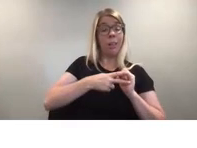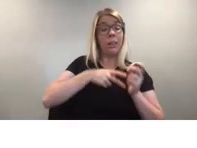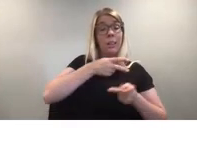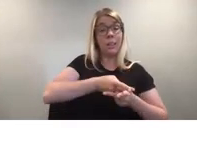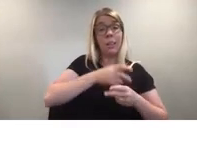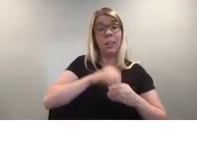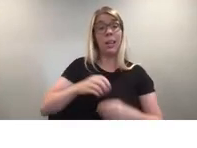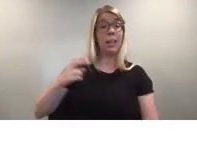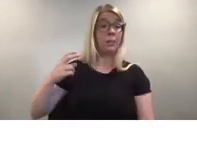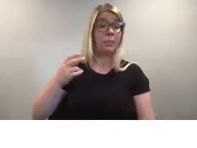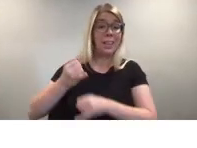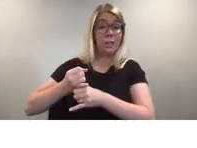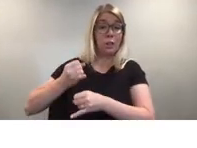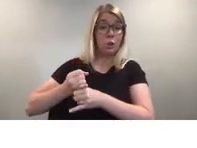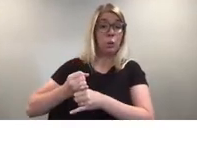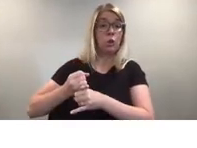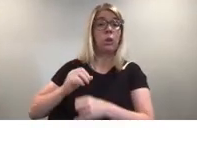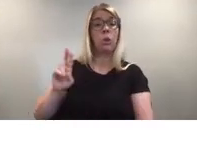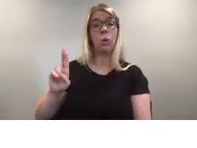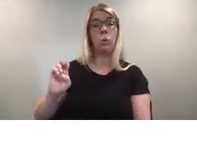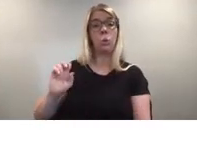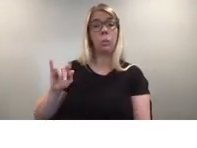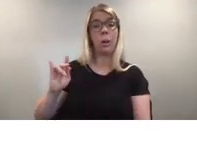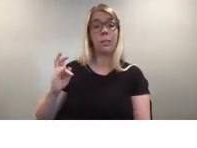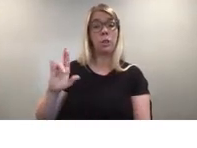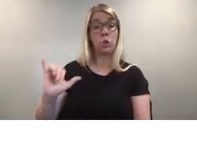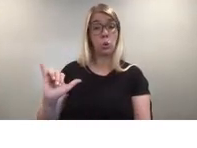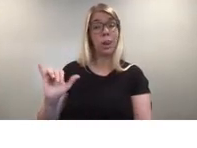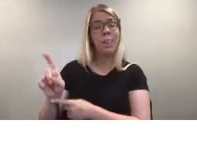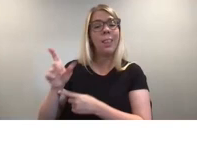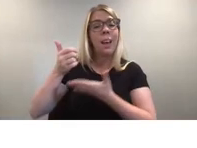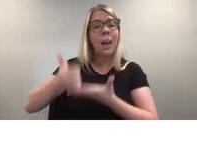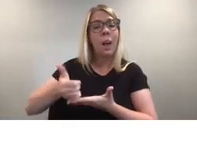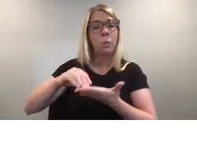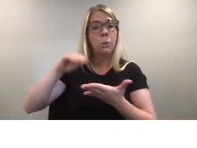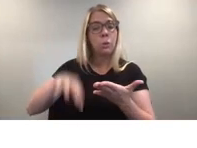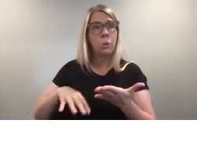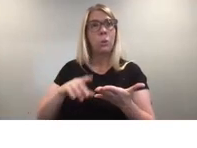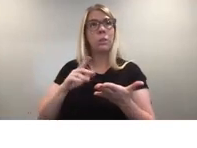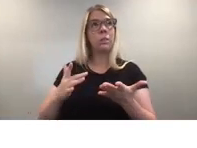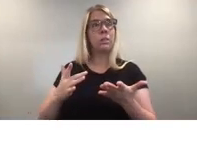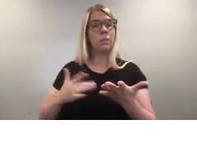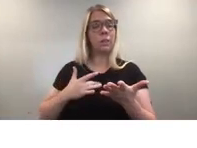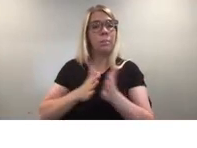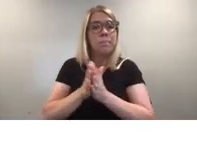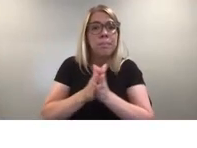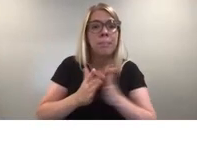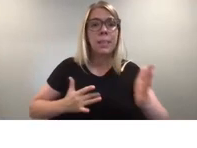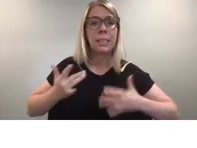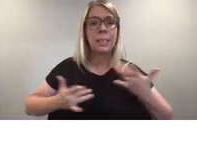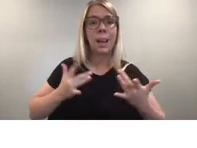again, this type of far-reaching assignment builds students' enthusiasm and increases meaningful participation.